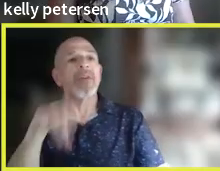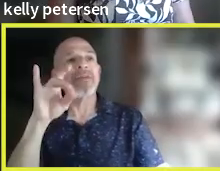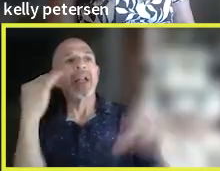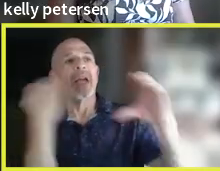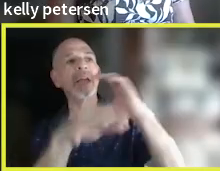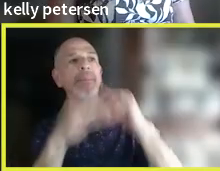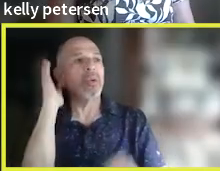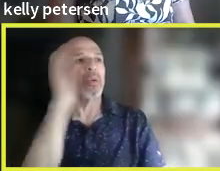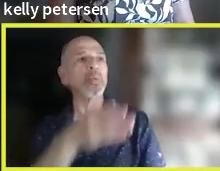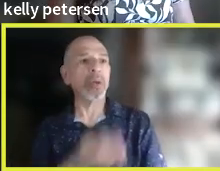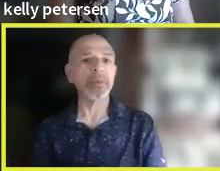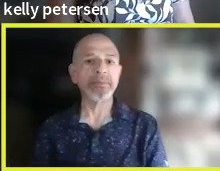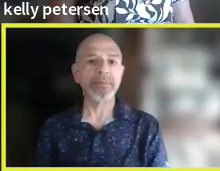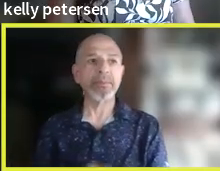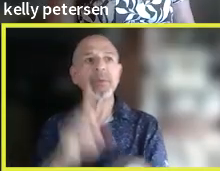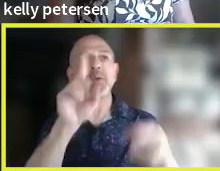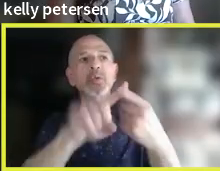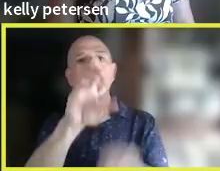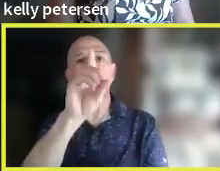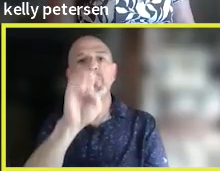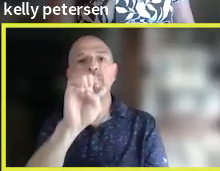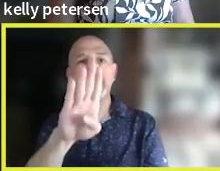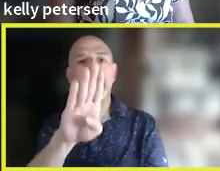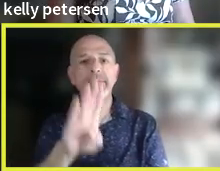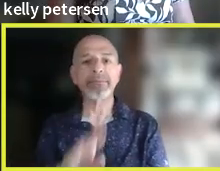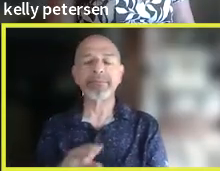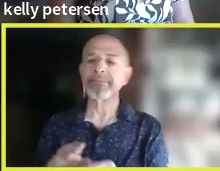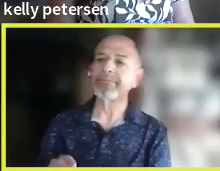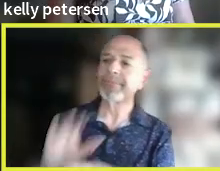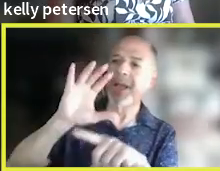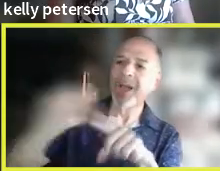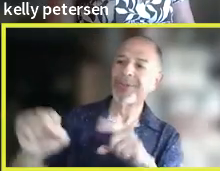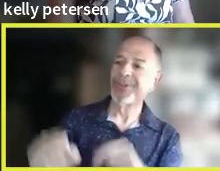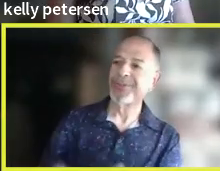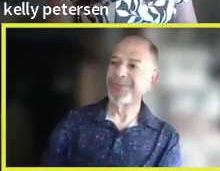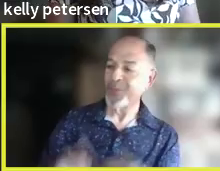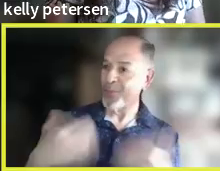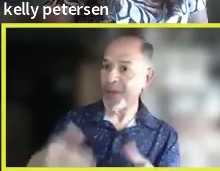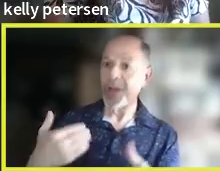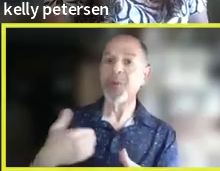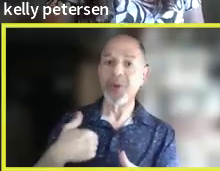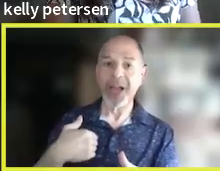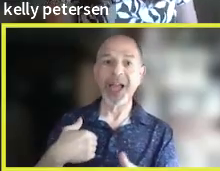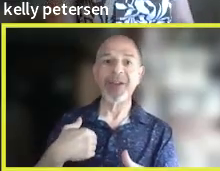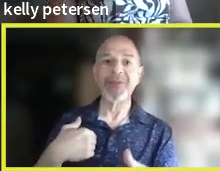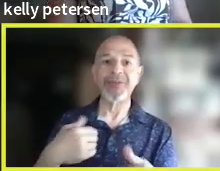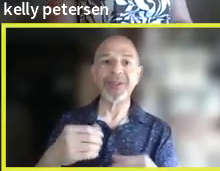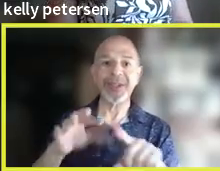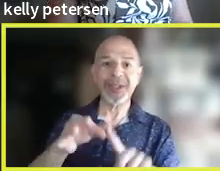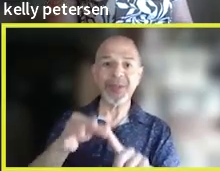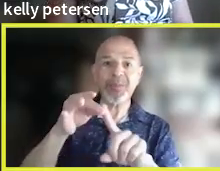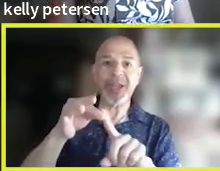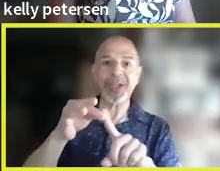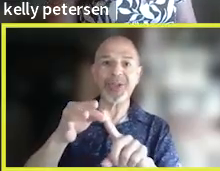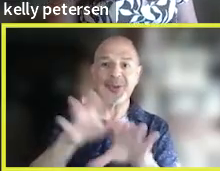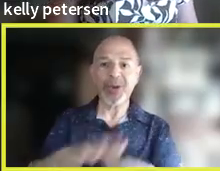can send it over to Deb. Okay. Awesome. We're going to have a special section just for podcast links. This is amazing, guys.